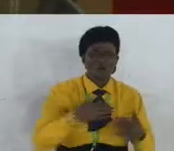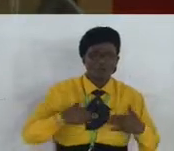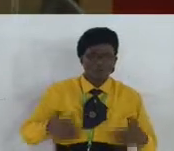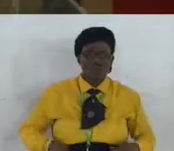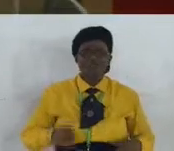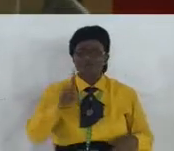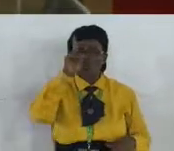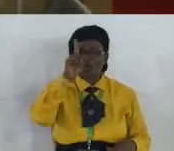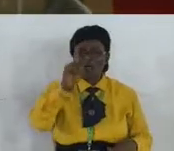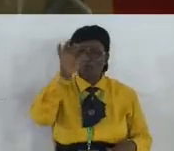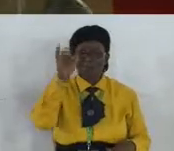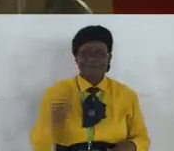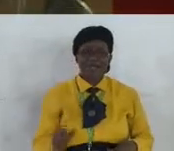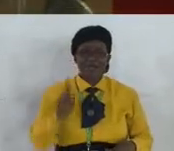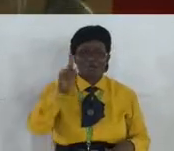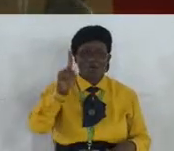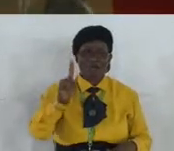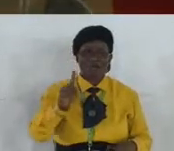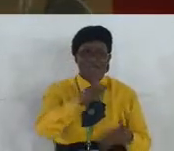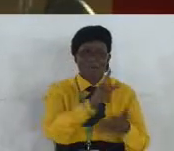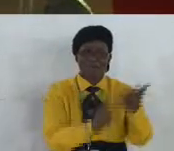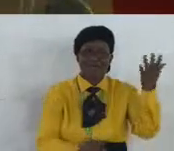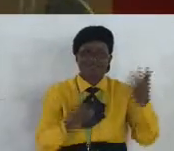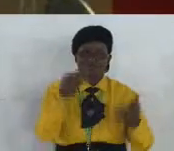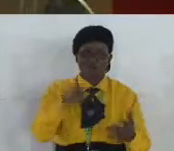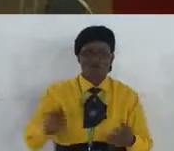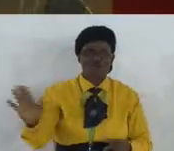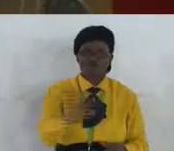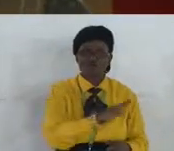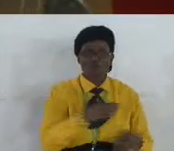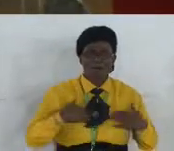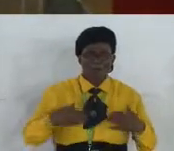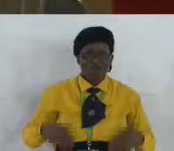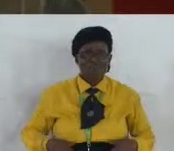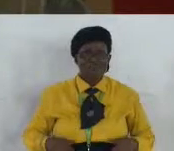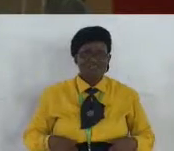that this any siege against any part of your body